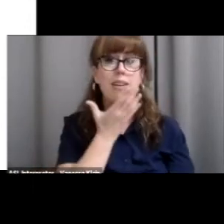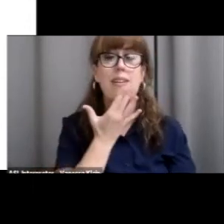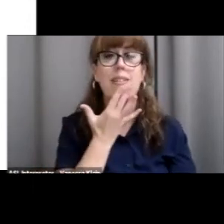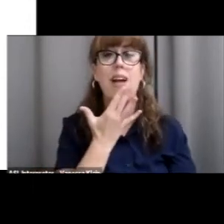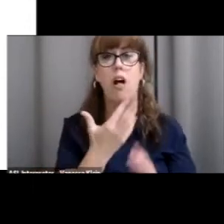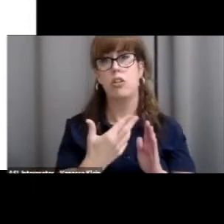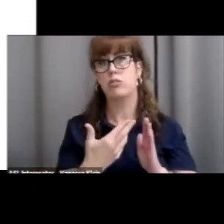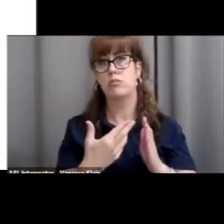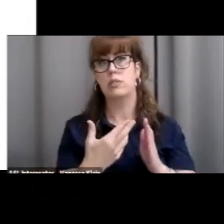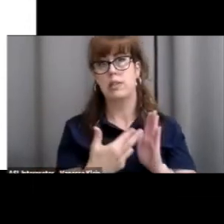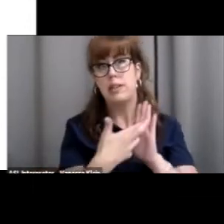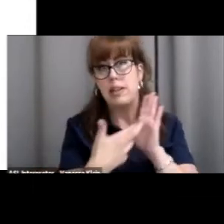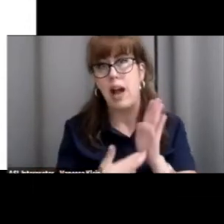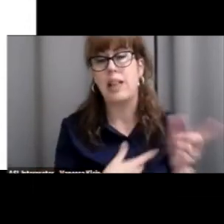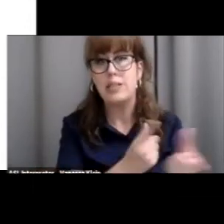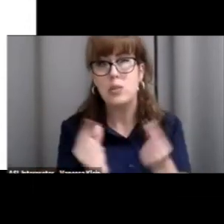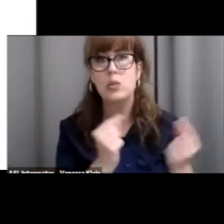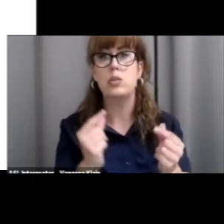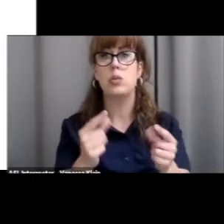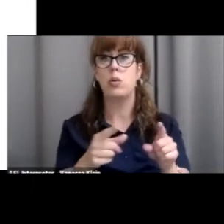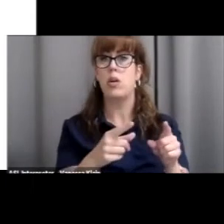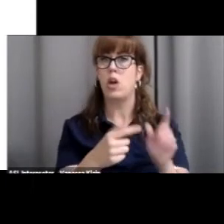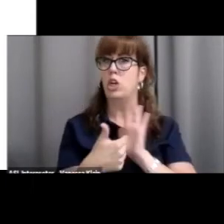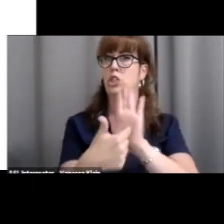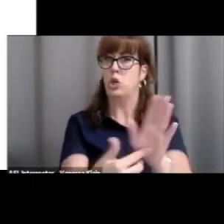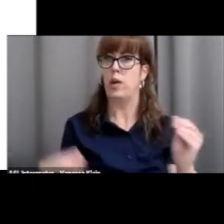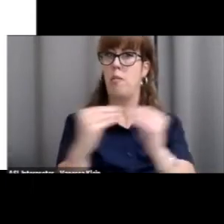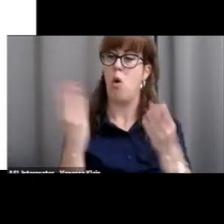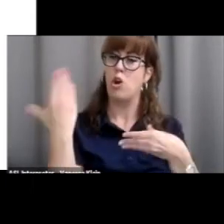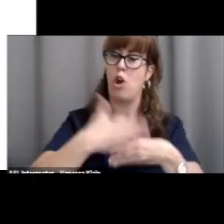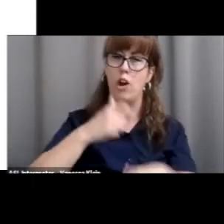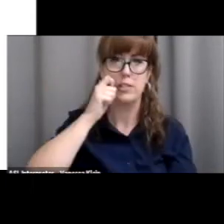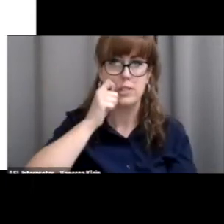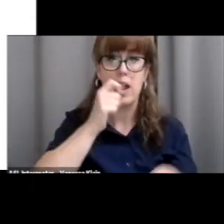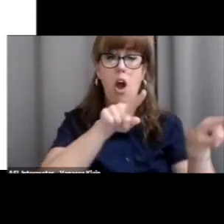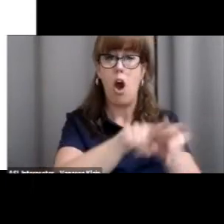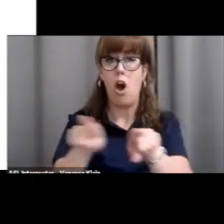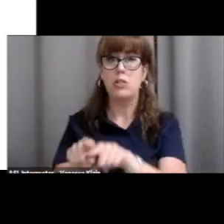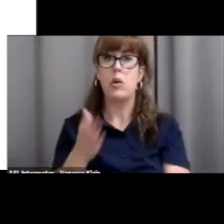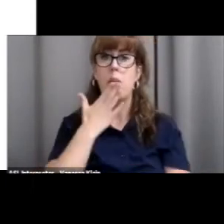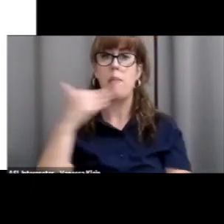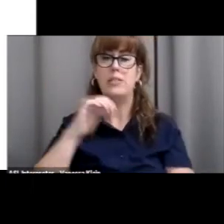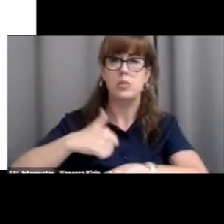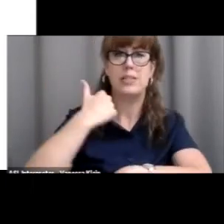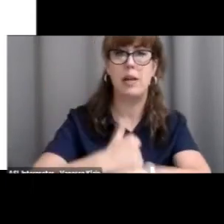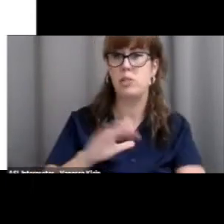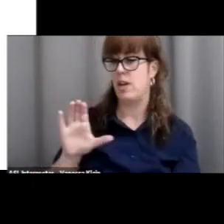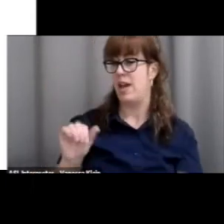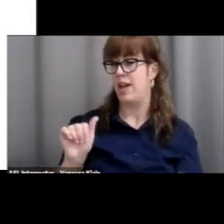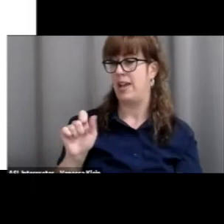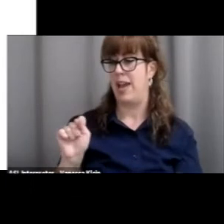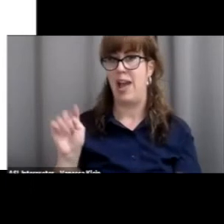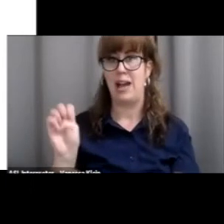representing those with darker skin tones more often. It would be useful to establish a caste and class guideline as